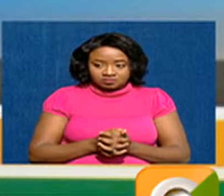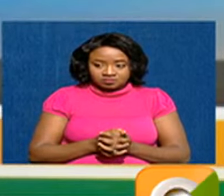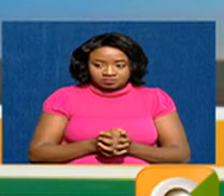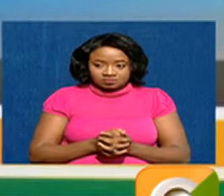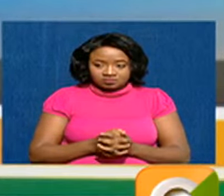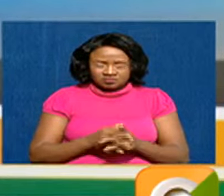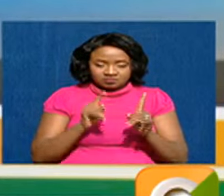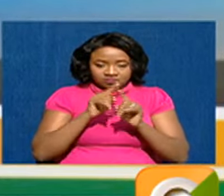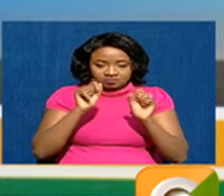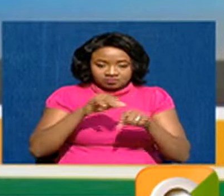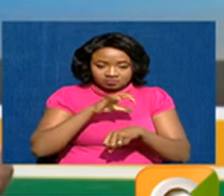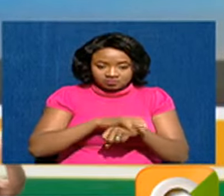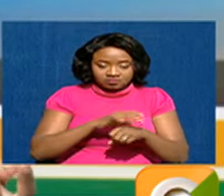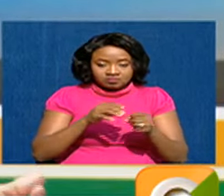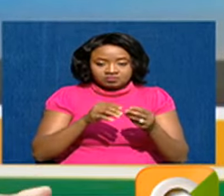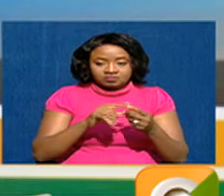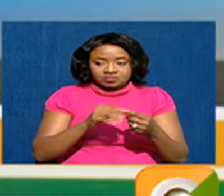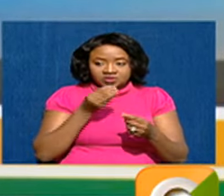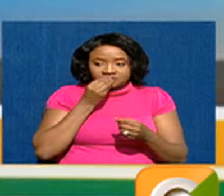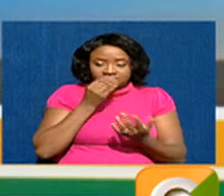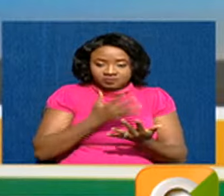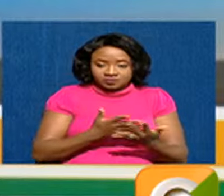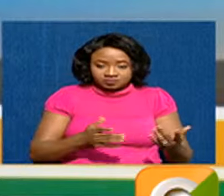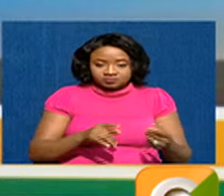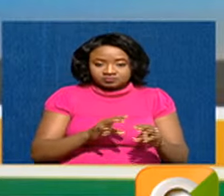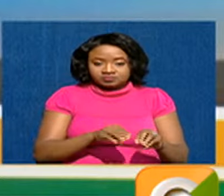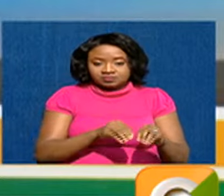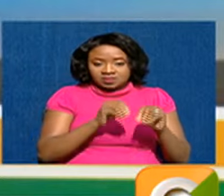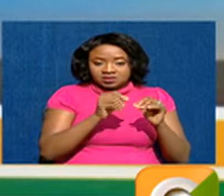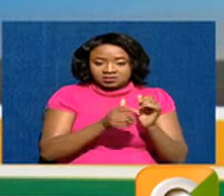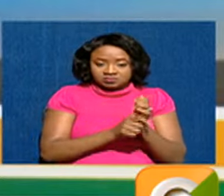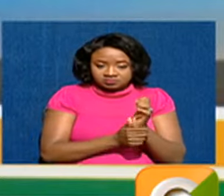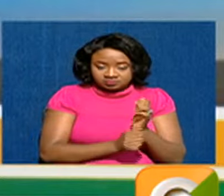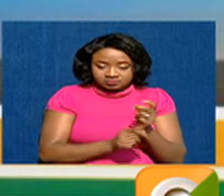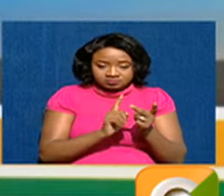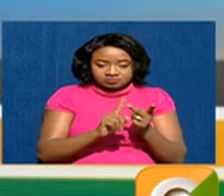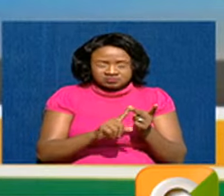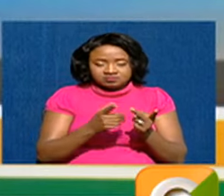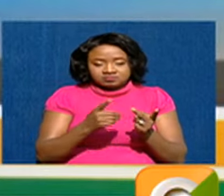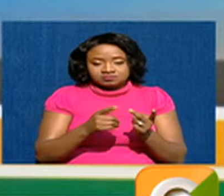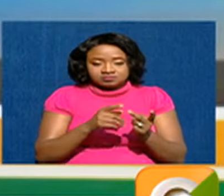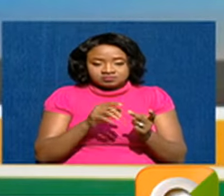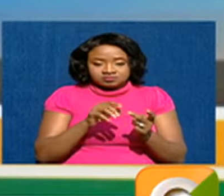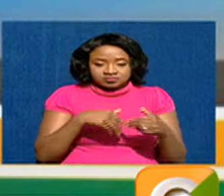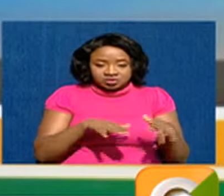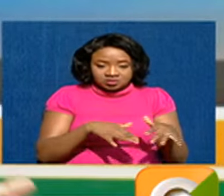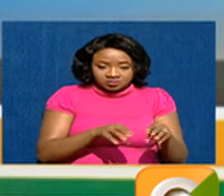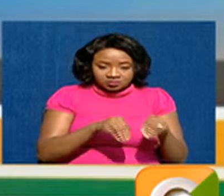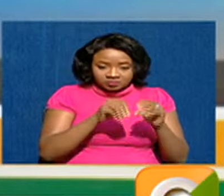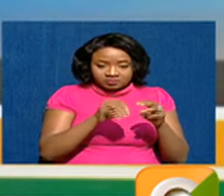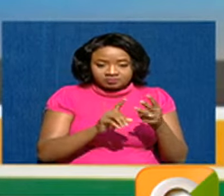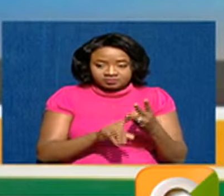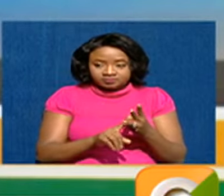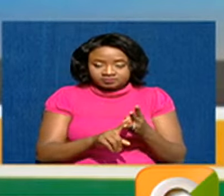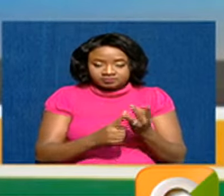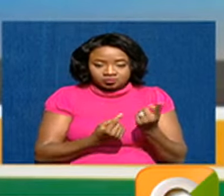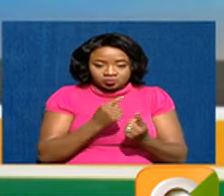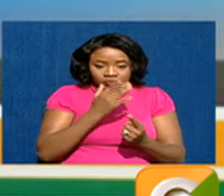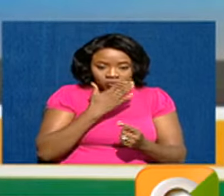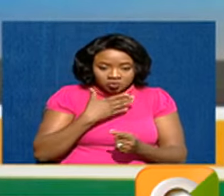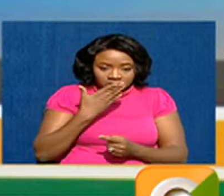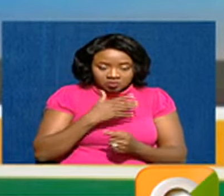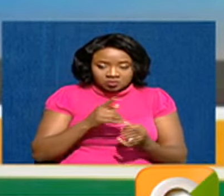maize flour, the wheat flour. They can also get cooking oil,